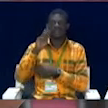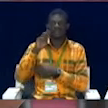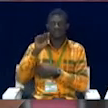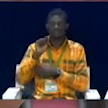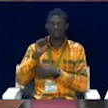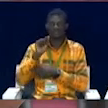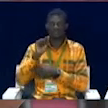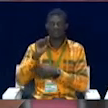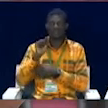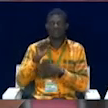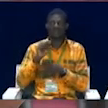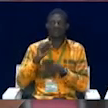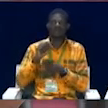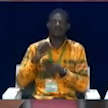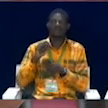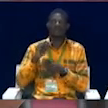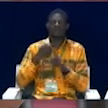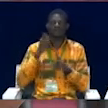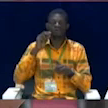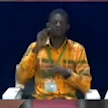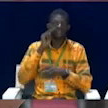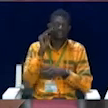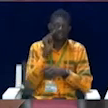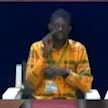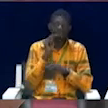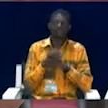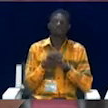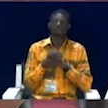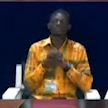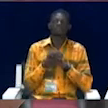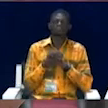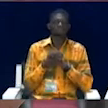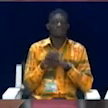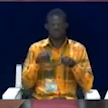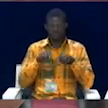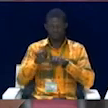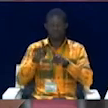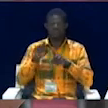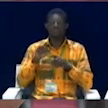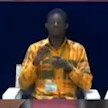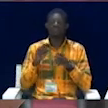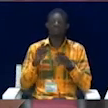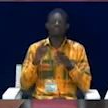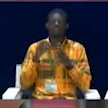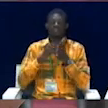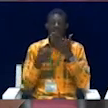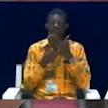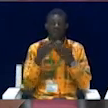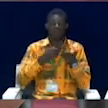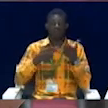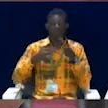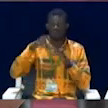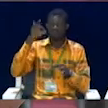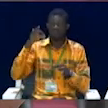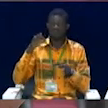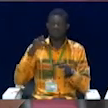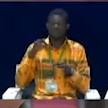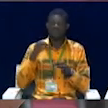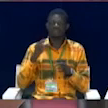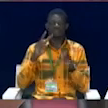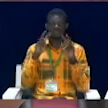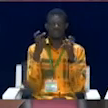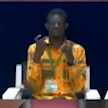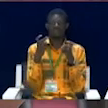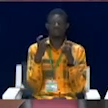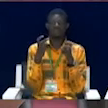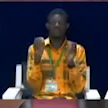Sister Taibat Quadri from Nigeria. During the January 2016 Holy Ghost service themed